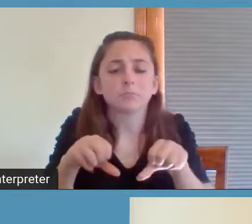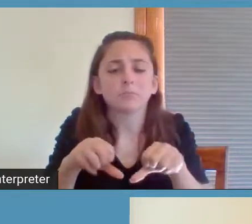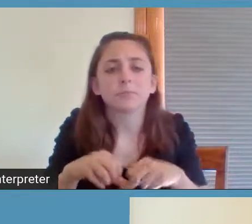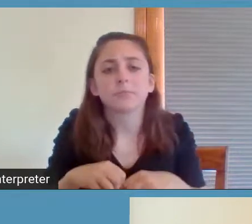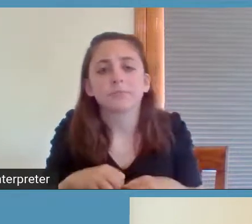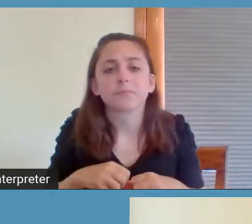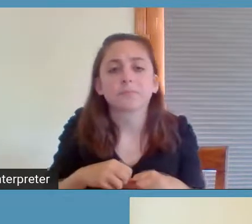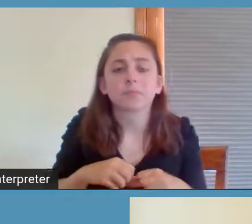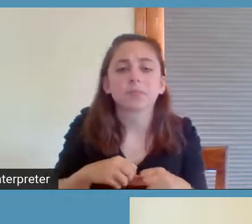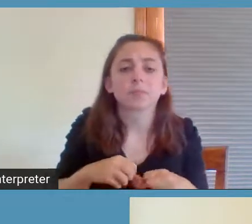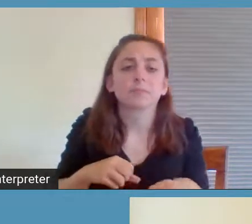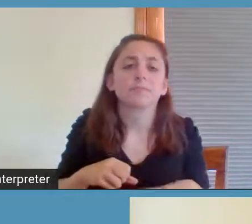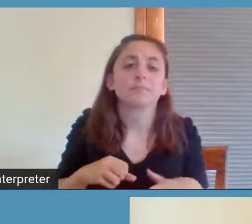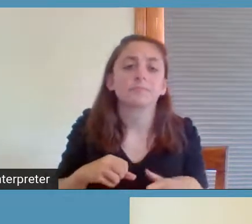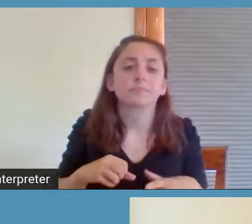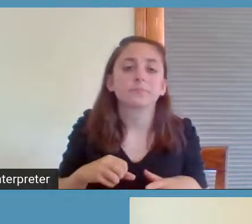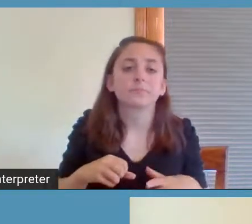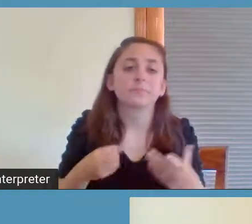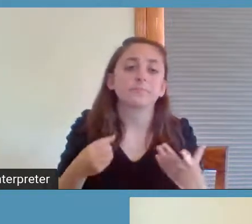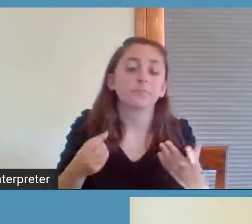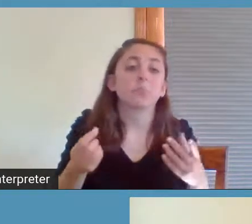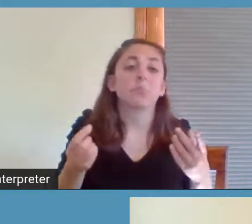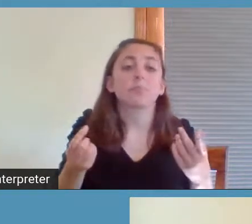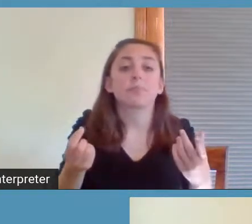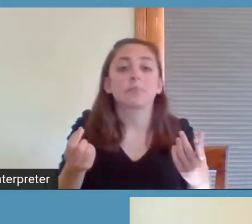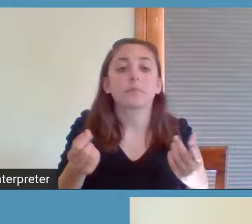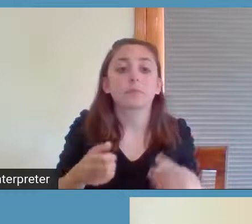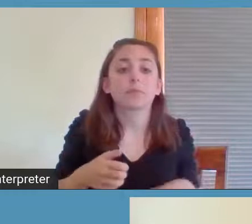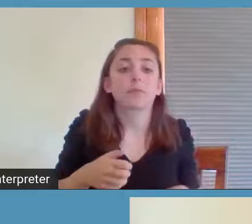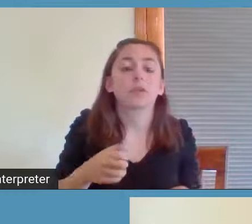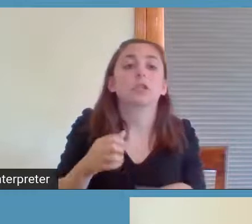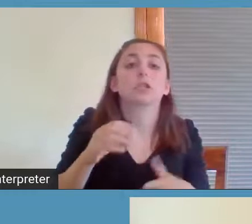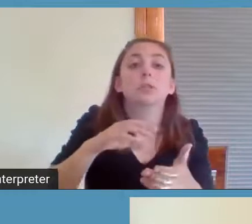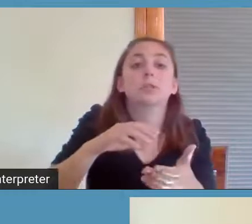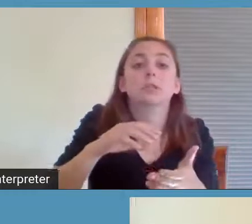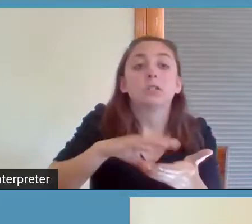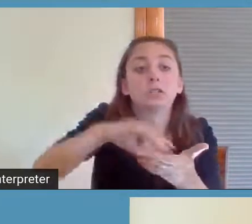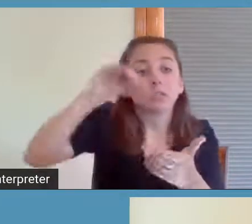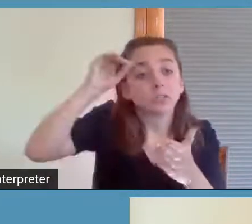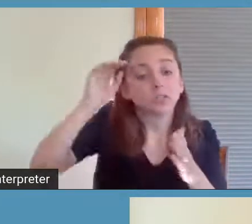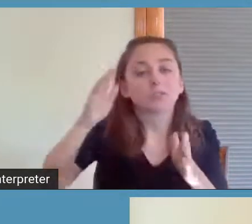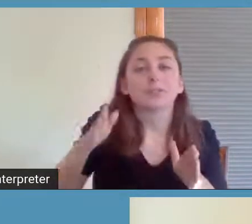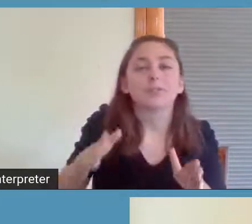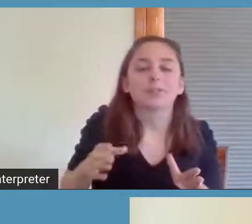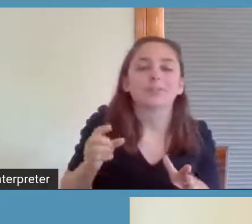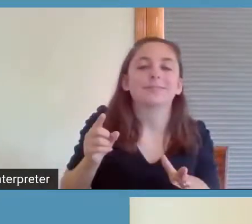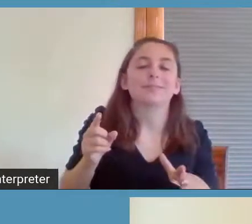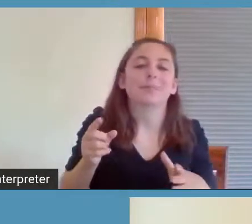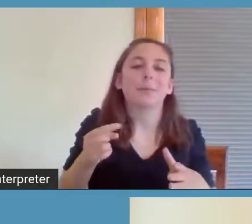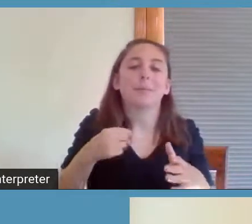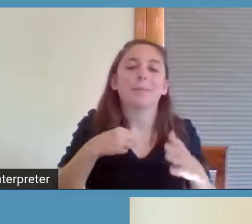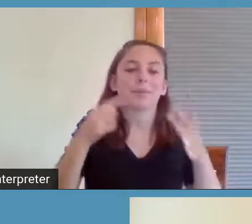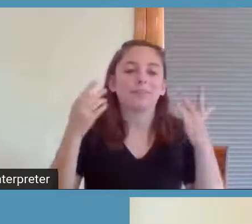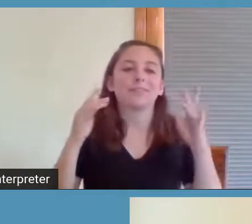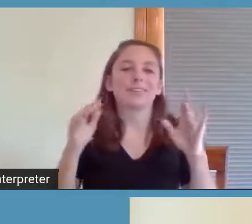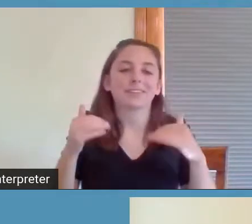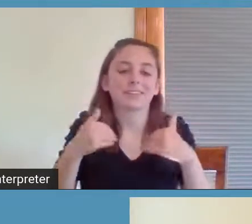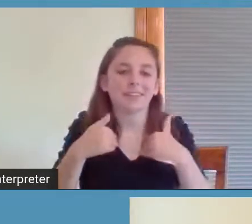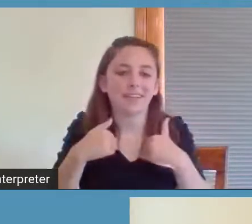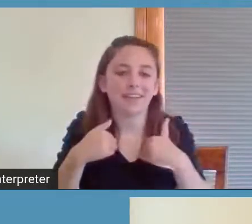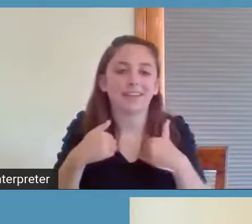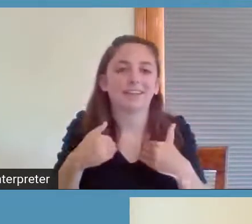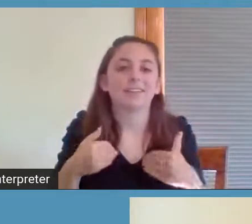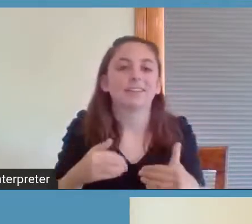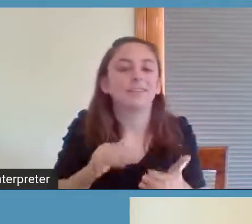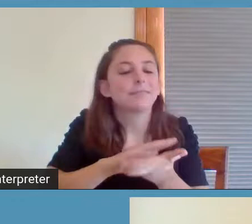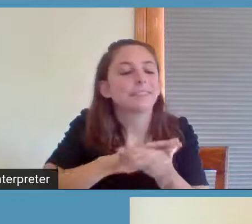MFA thesis show, it just so happens that those particular students were my former students. So I knew every single one of the students. So that was nice